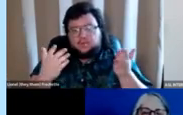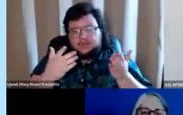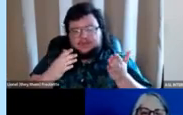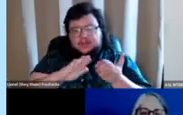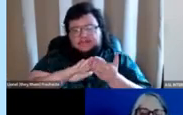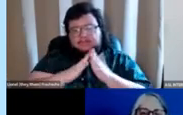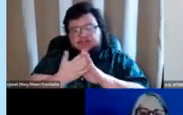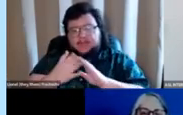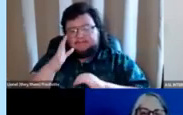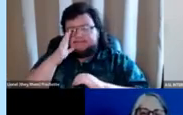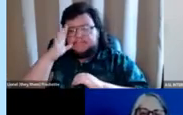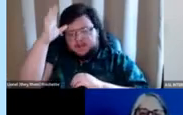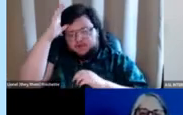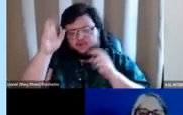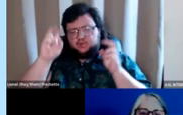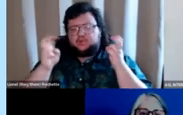So this means that